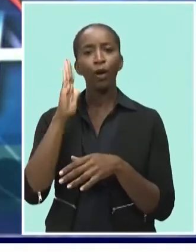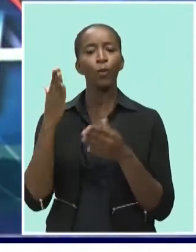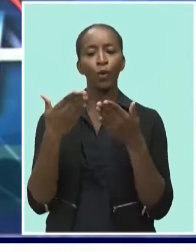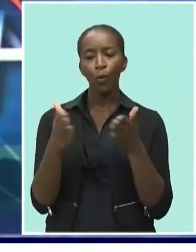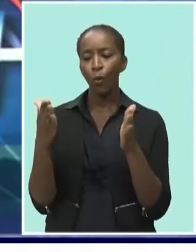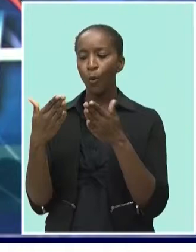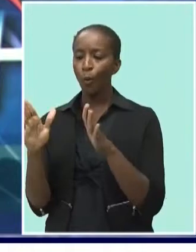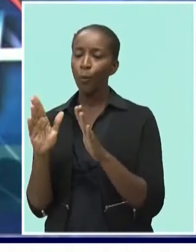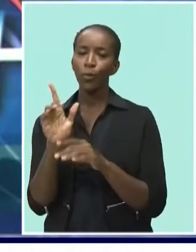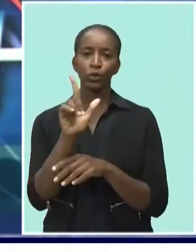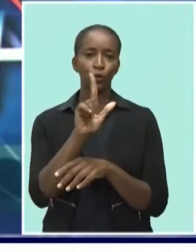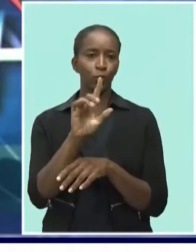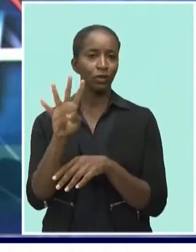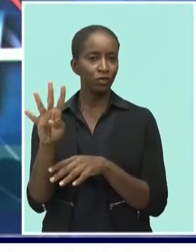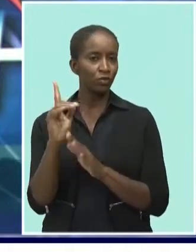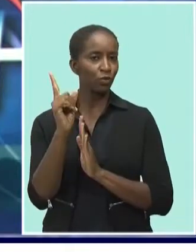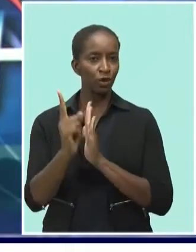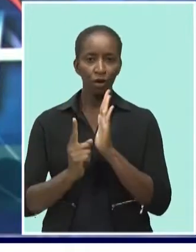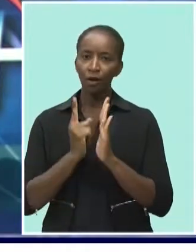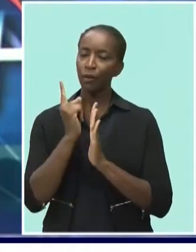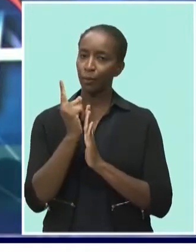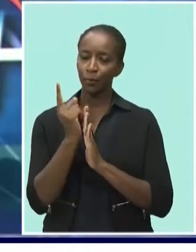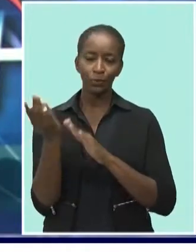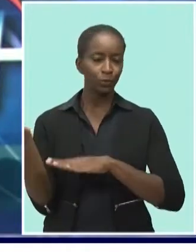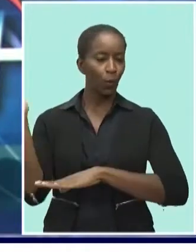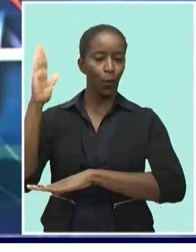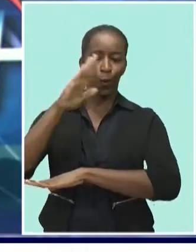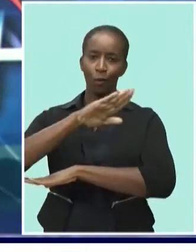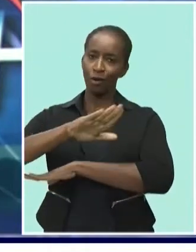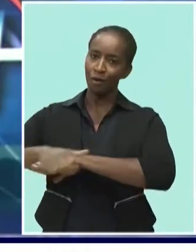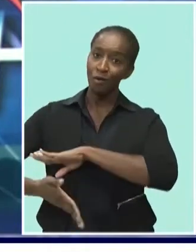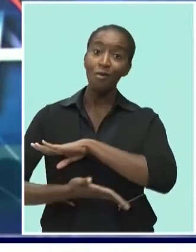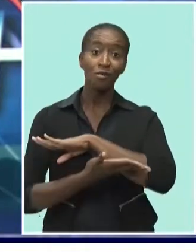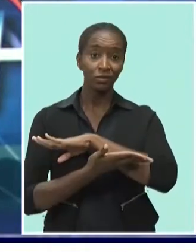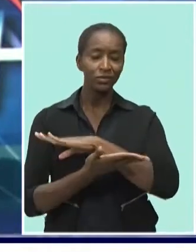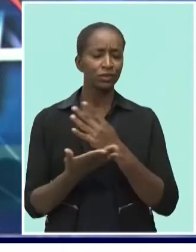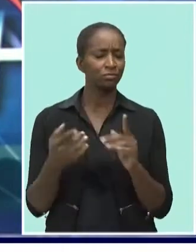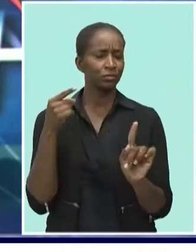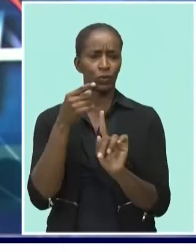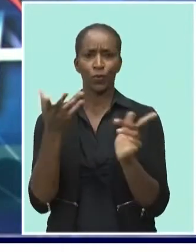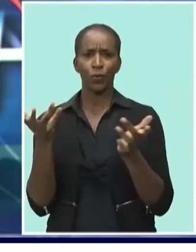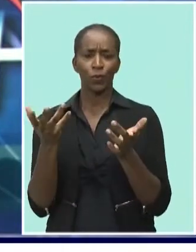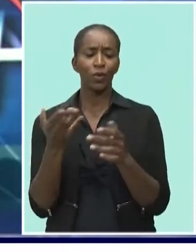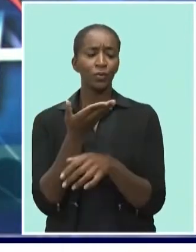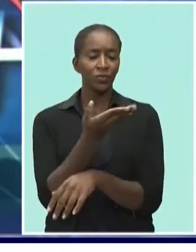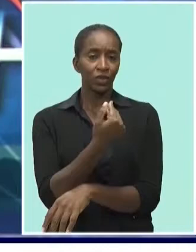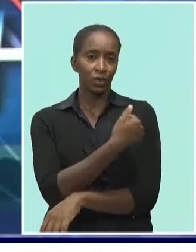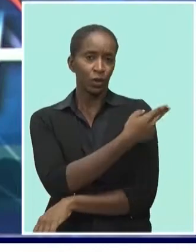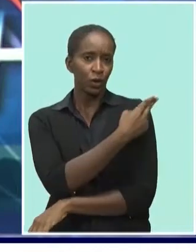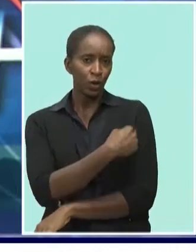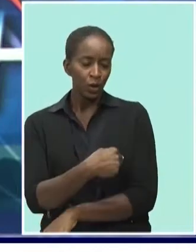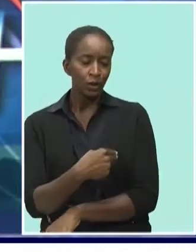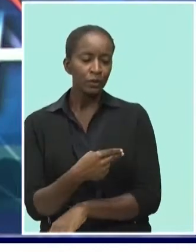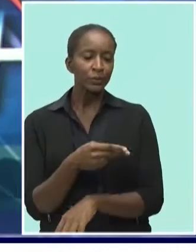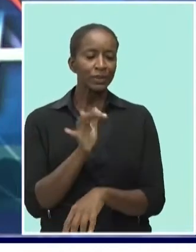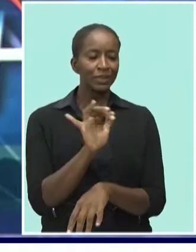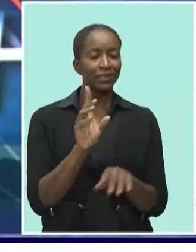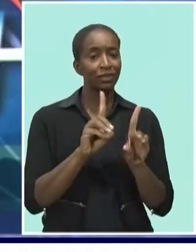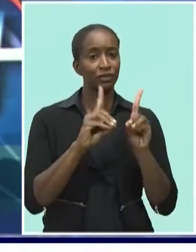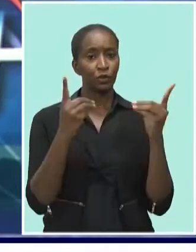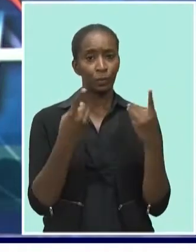service. The initiative is aimed at cutting down on the waiting time at the Accident and Emergency Department of the QEH by offering